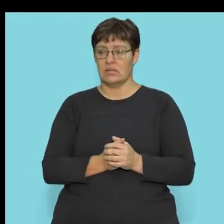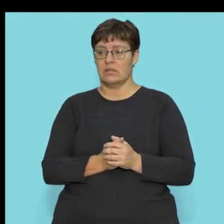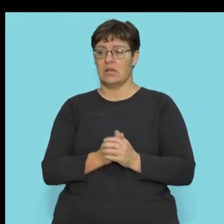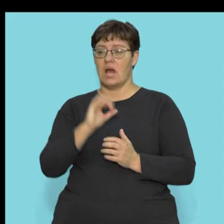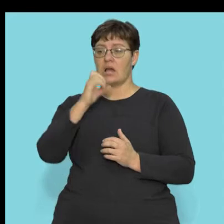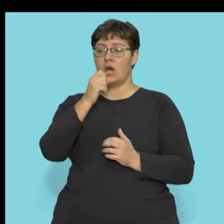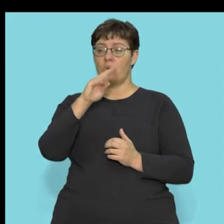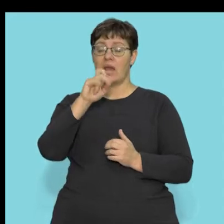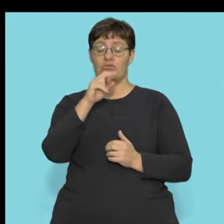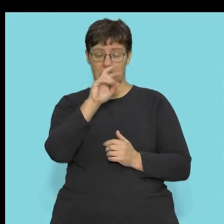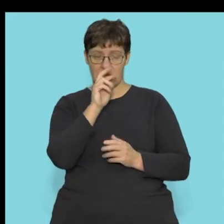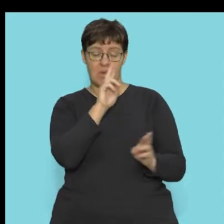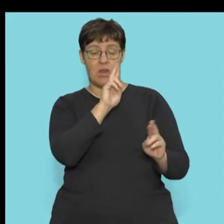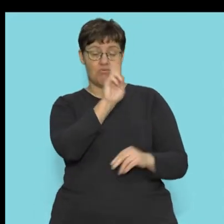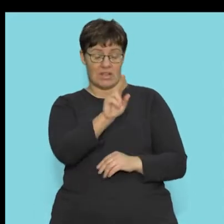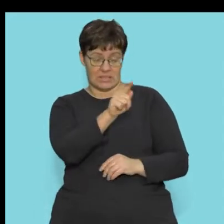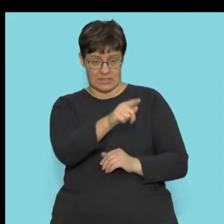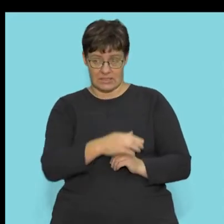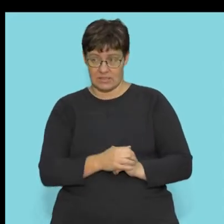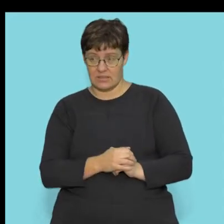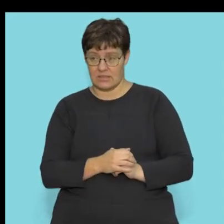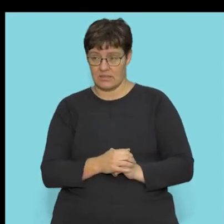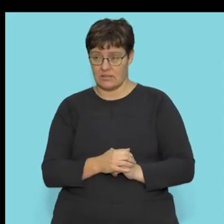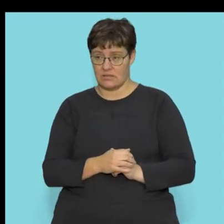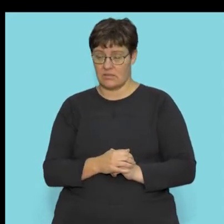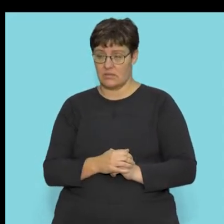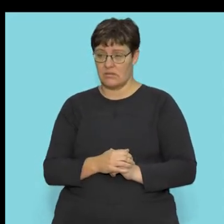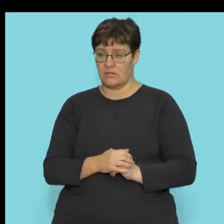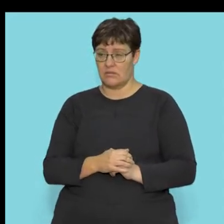Carbohydrates are the reactants. So we know that those are the reactants.